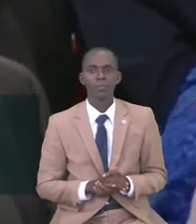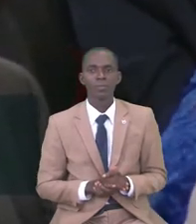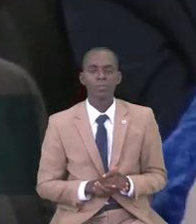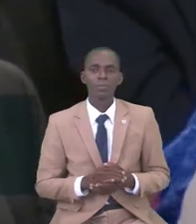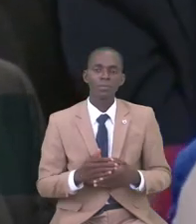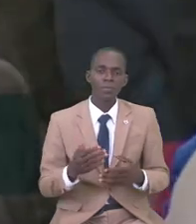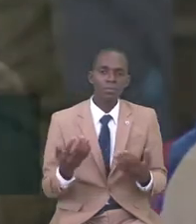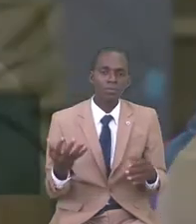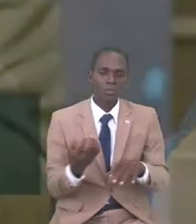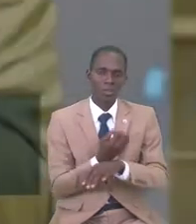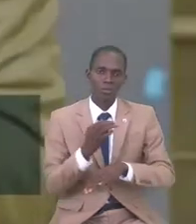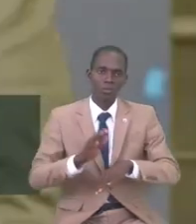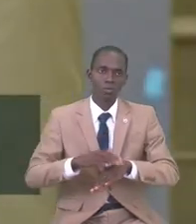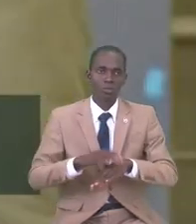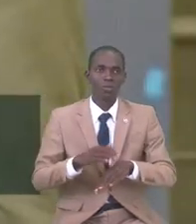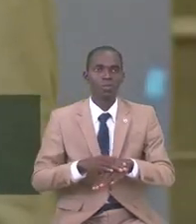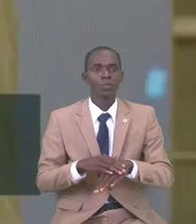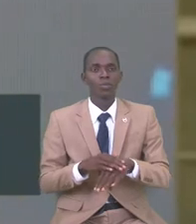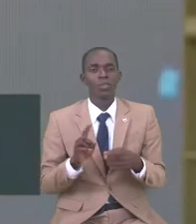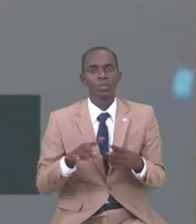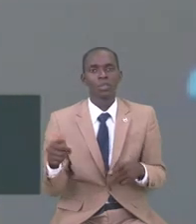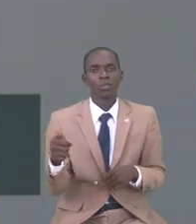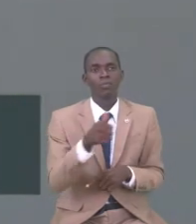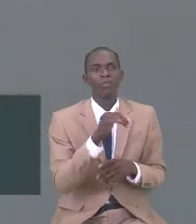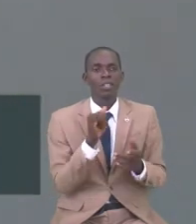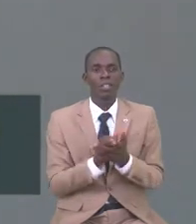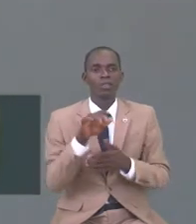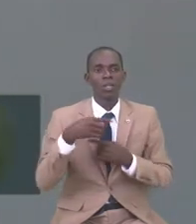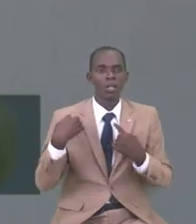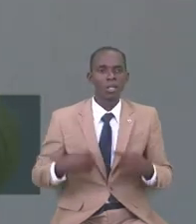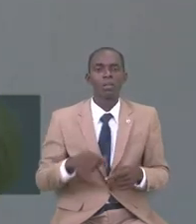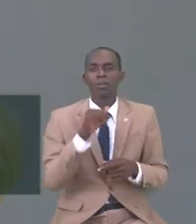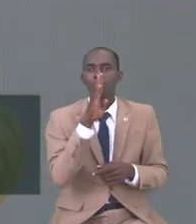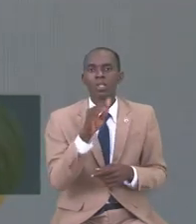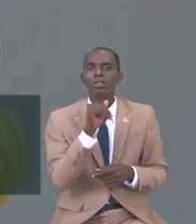to yourselves, that your heart be not